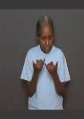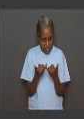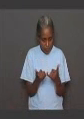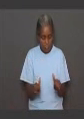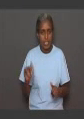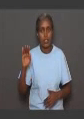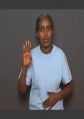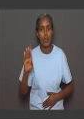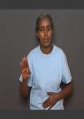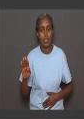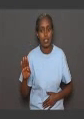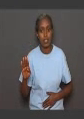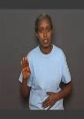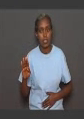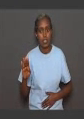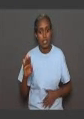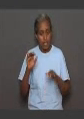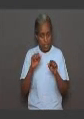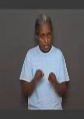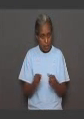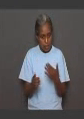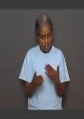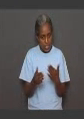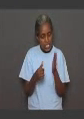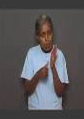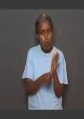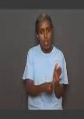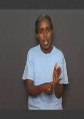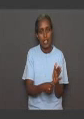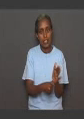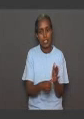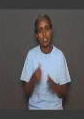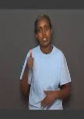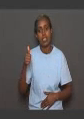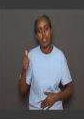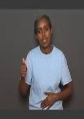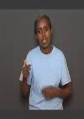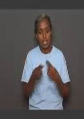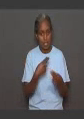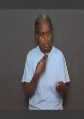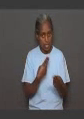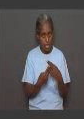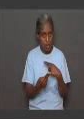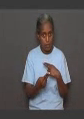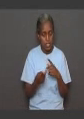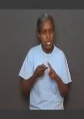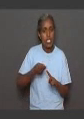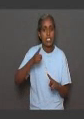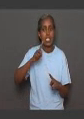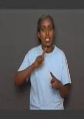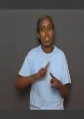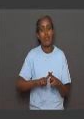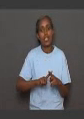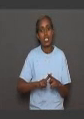by b can be symbolized as a times the